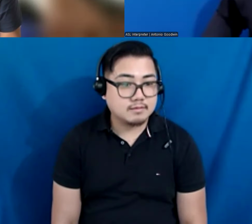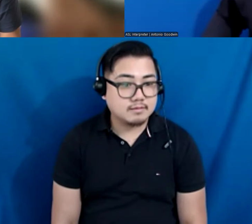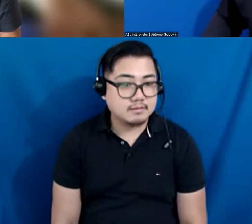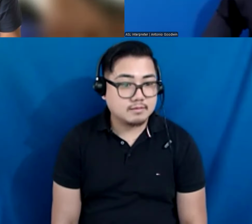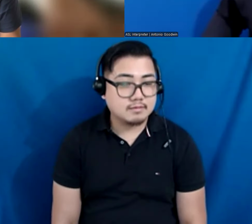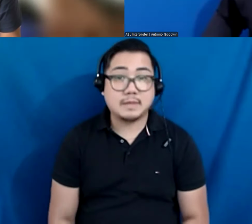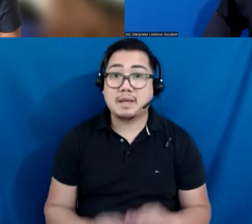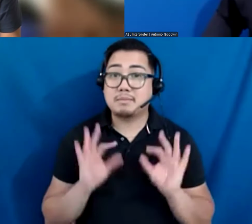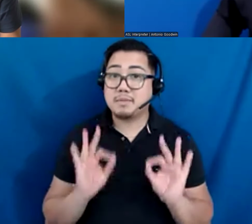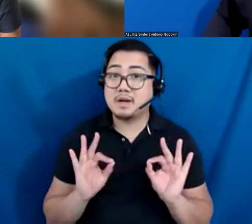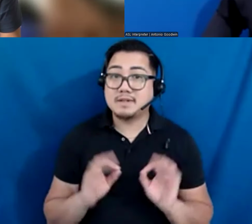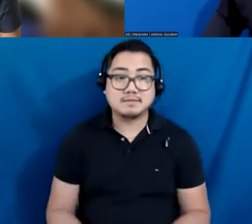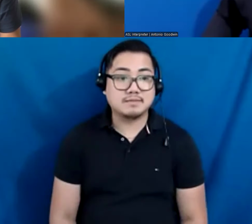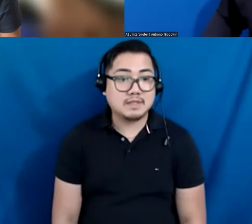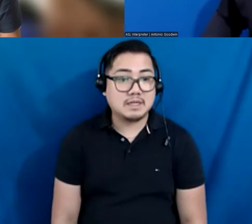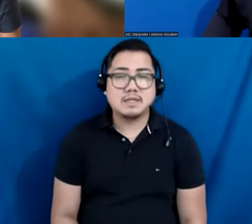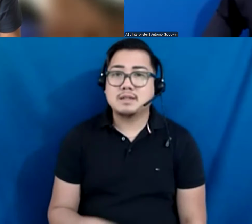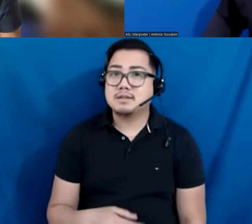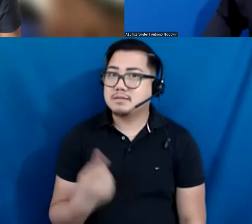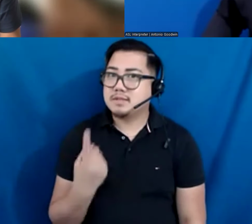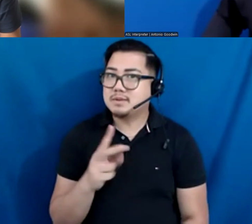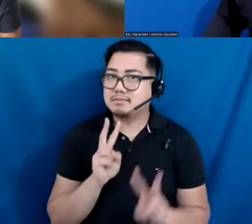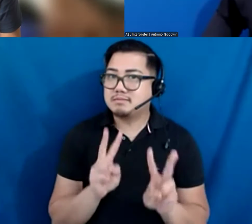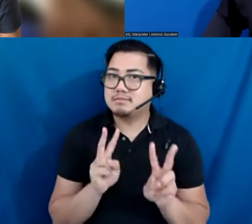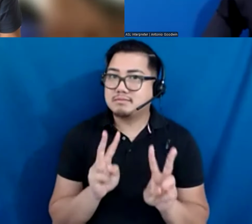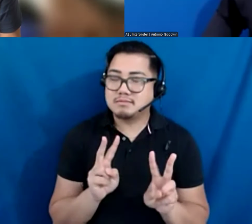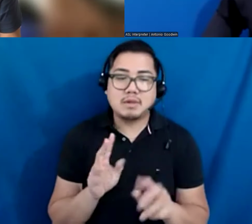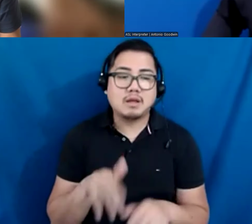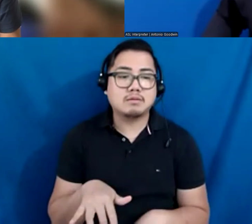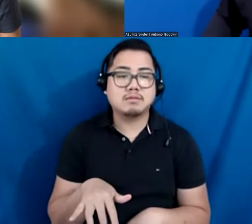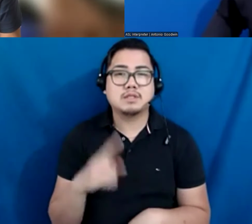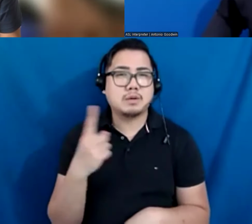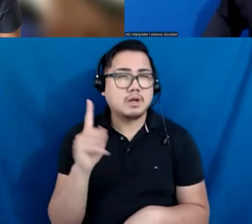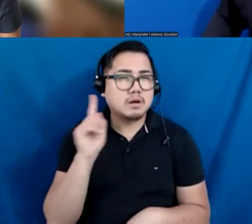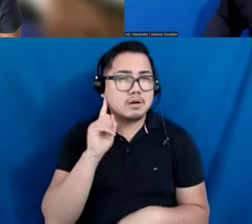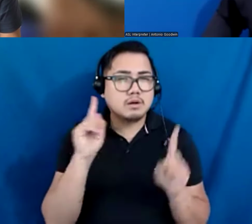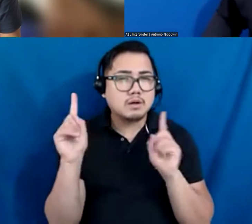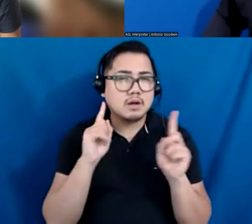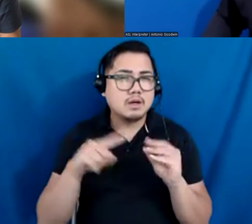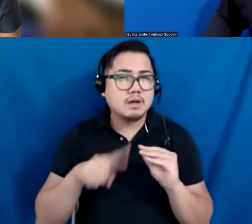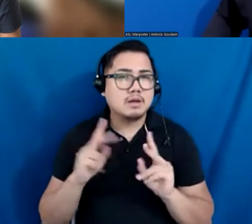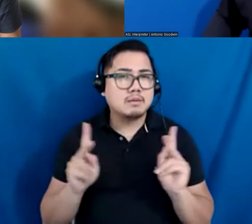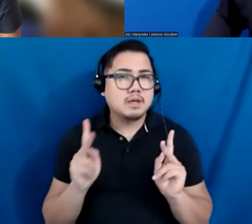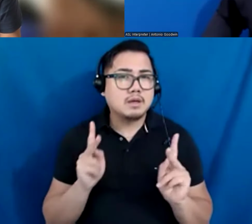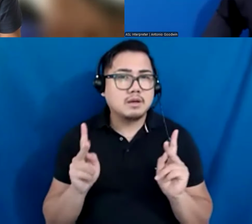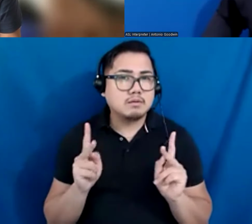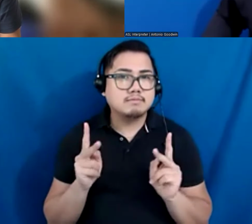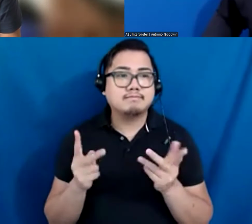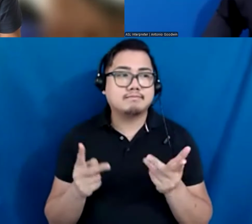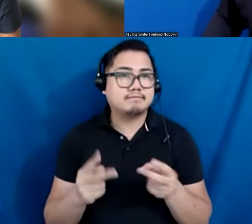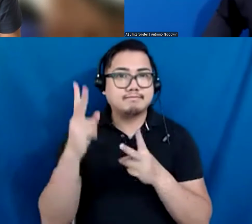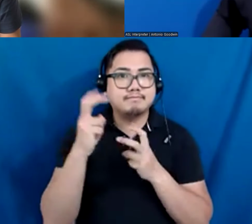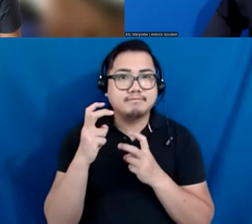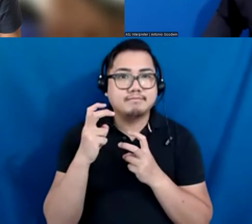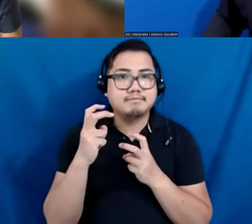Perfect. Someone else was really looking forward to that too, because they've heard folks getting rebound cases with